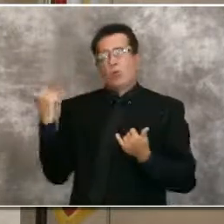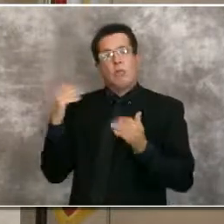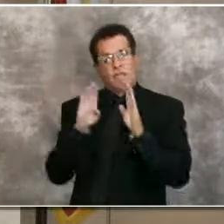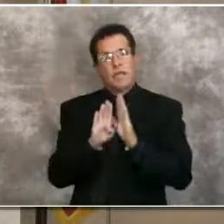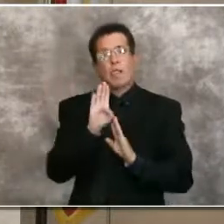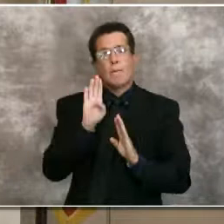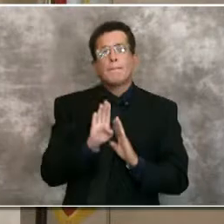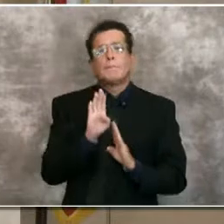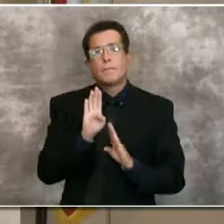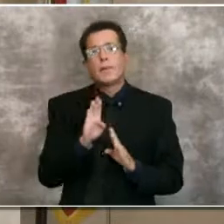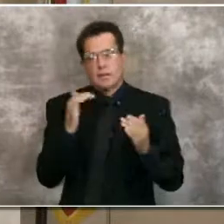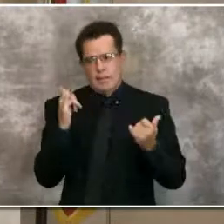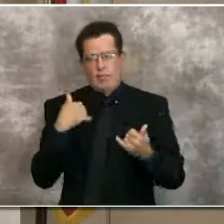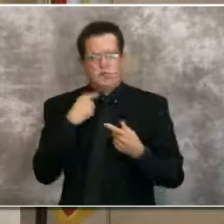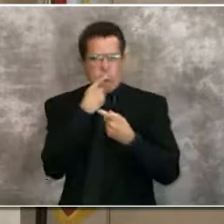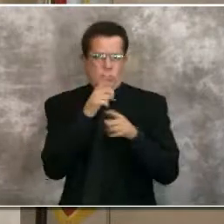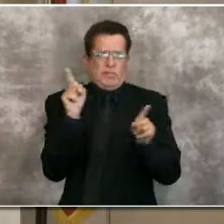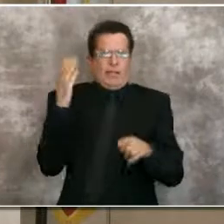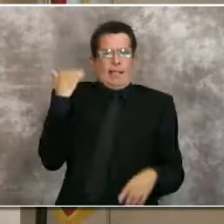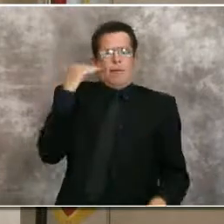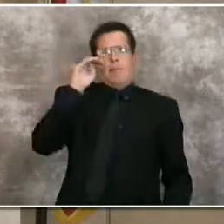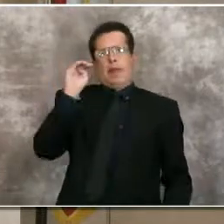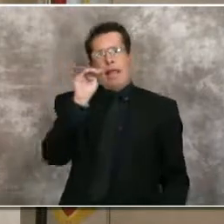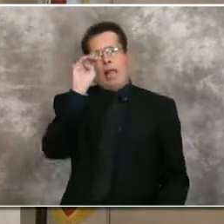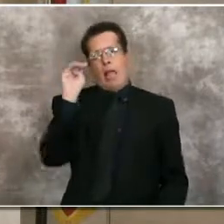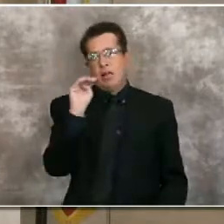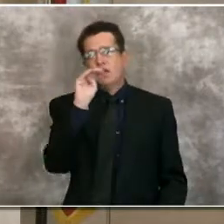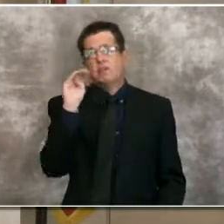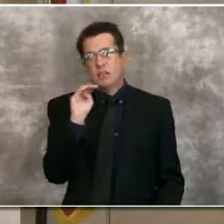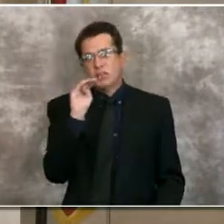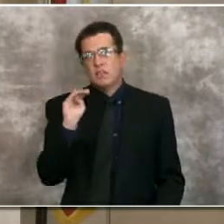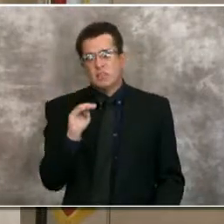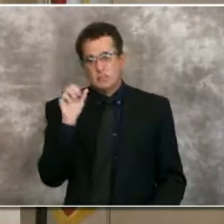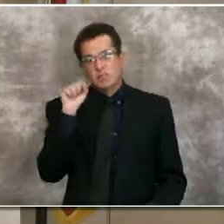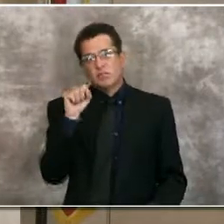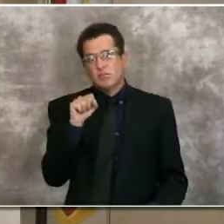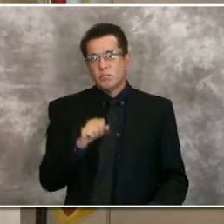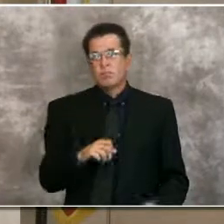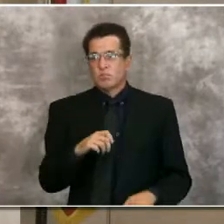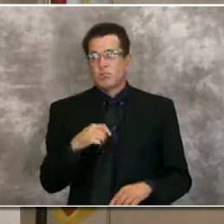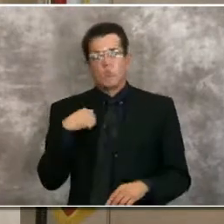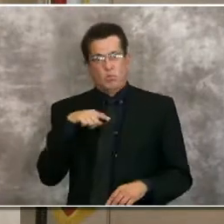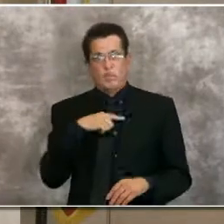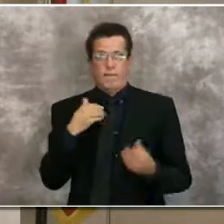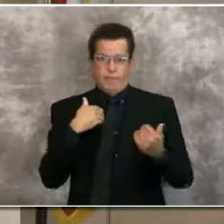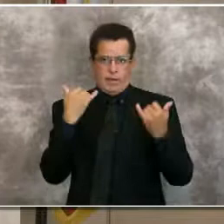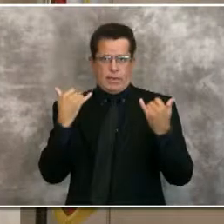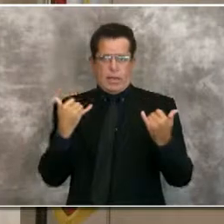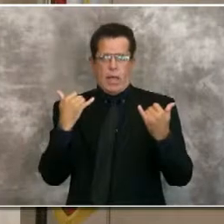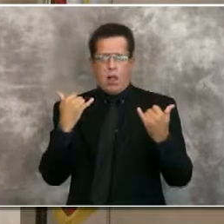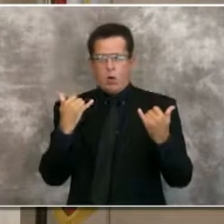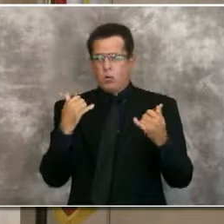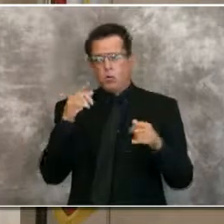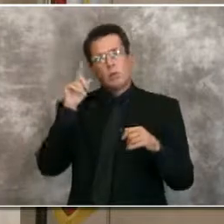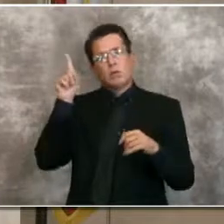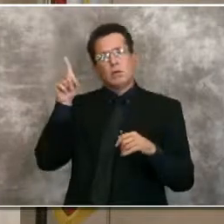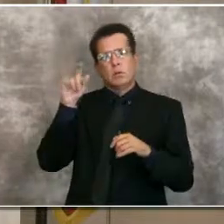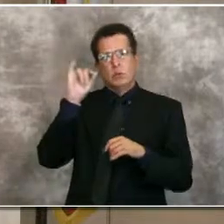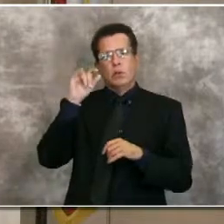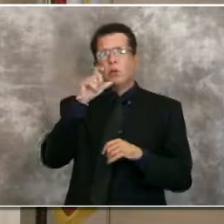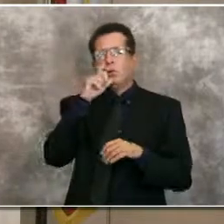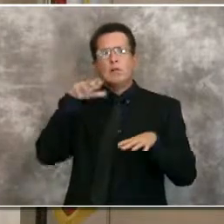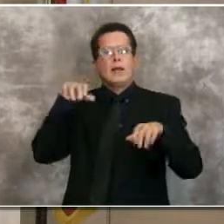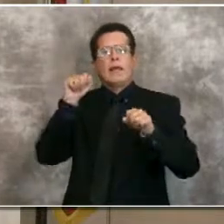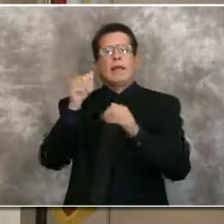with everyone on Monday. And so right now, the lead for that